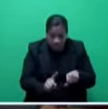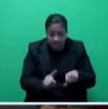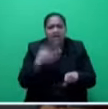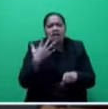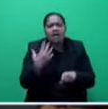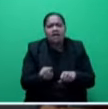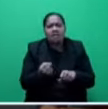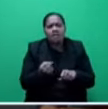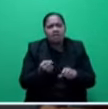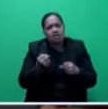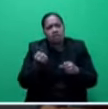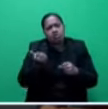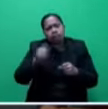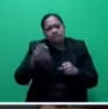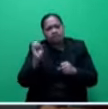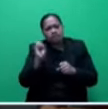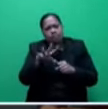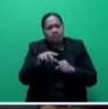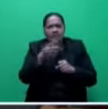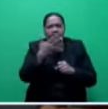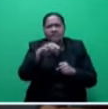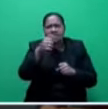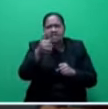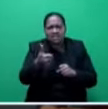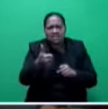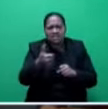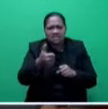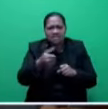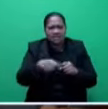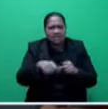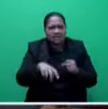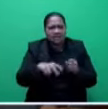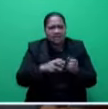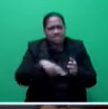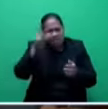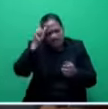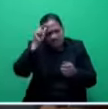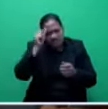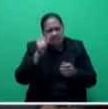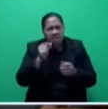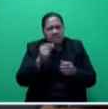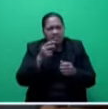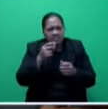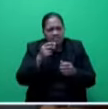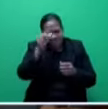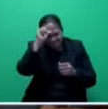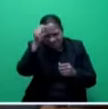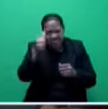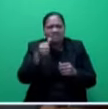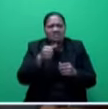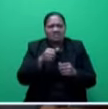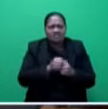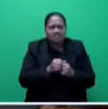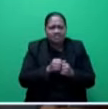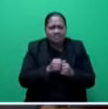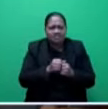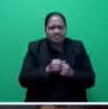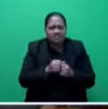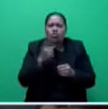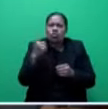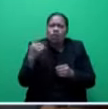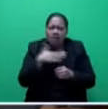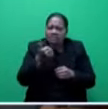aired a total of 66 vernacular lessons, 33 Hindi and 33 Vasavakaviti, and 116 literacy and